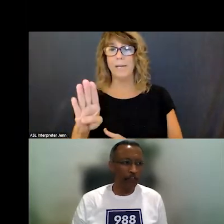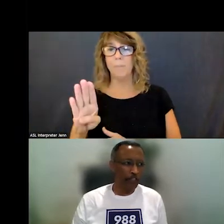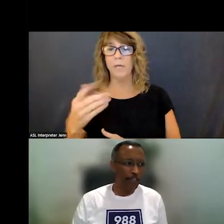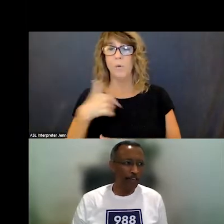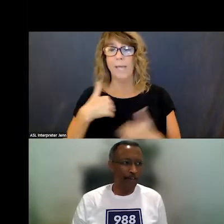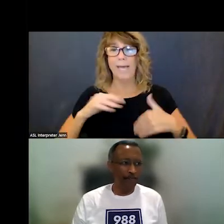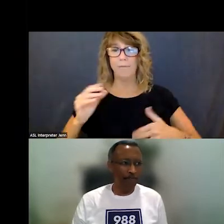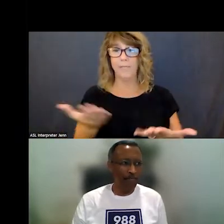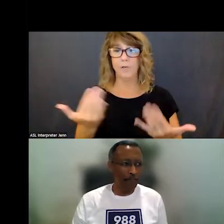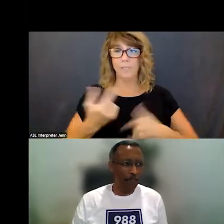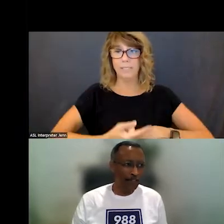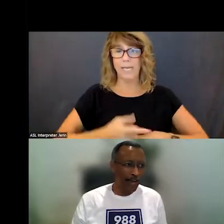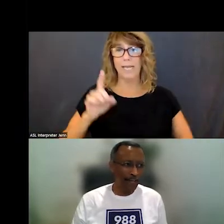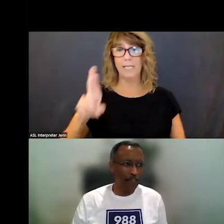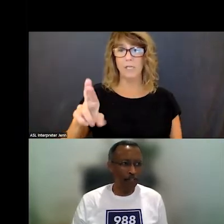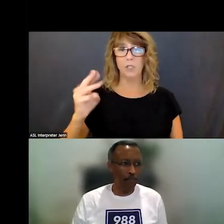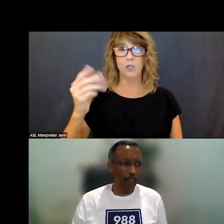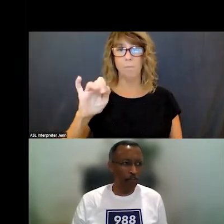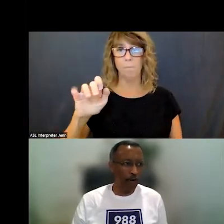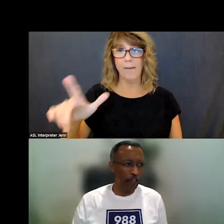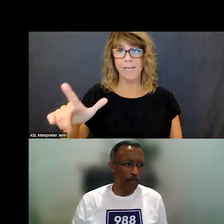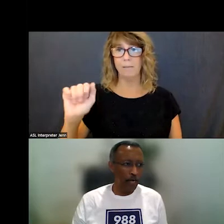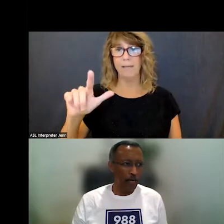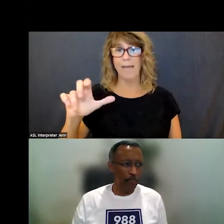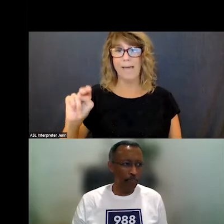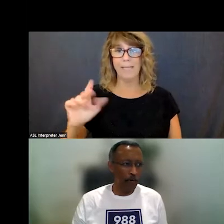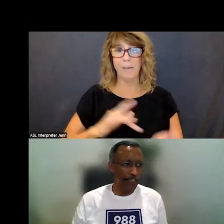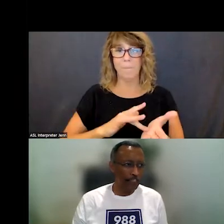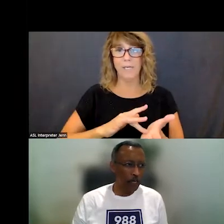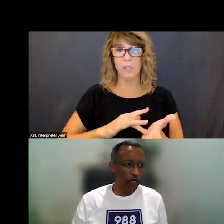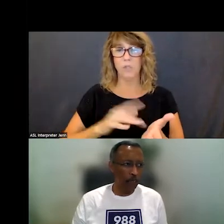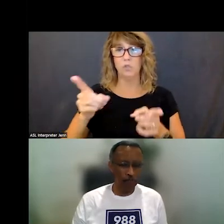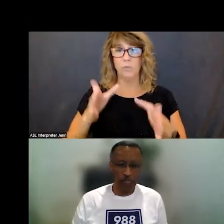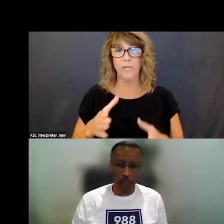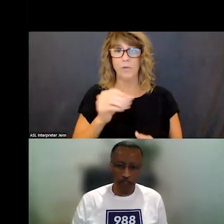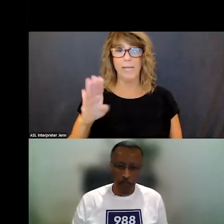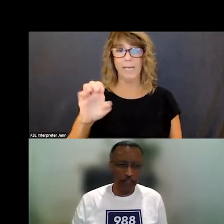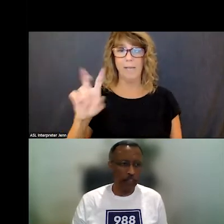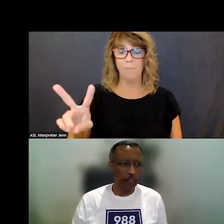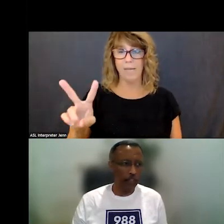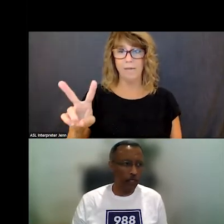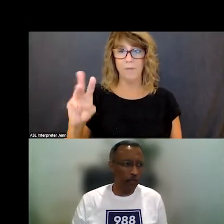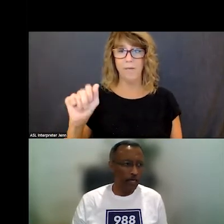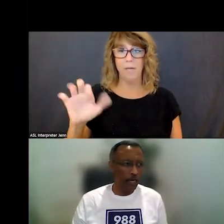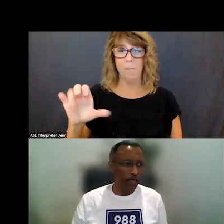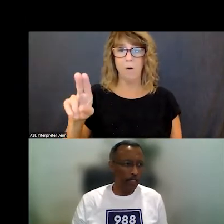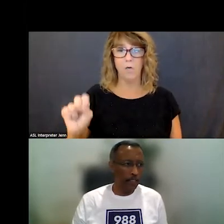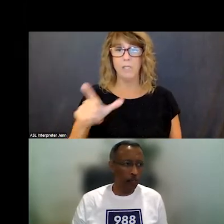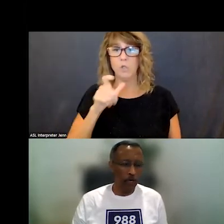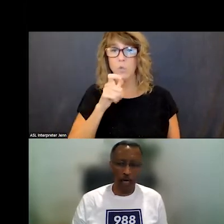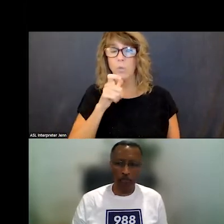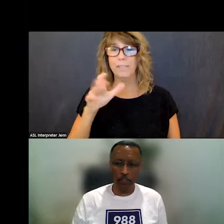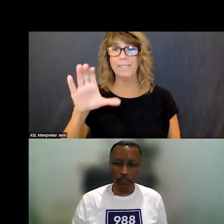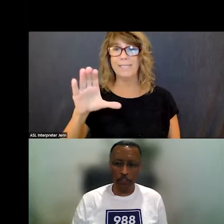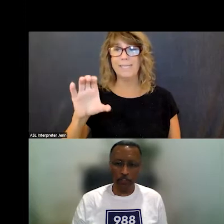us today Dr. Michael Allen, the Medical Director, and Bev Marquez, who is the CEO. And at this